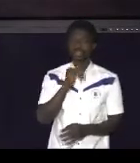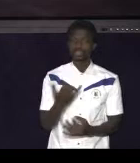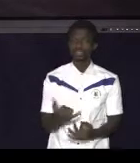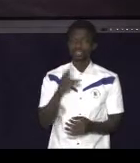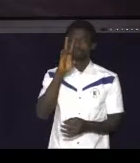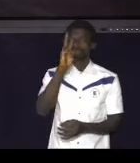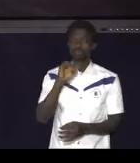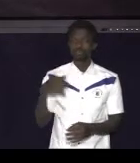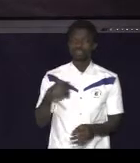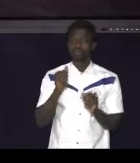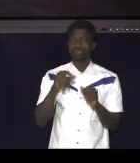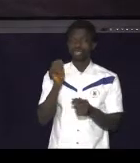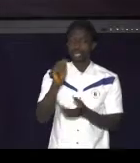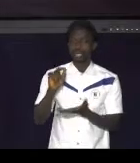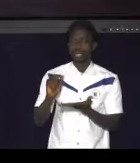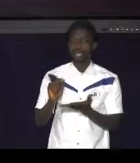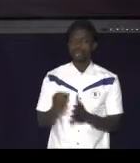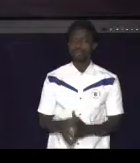write